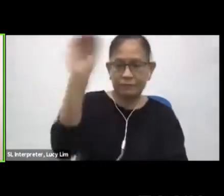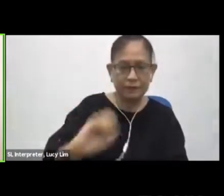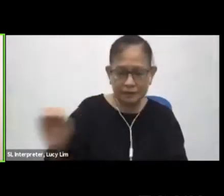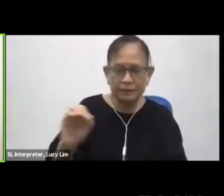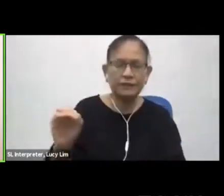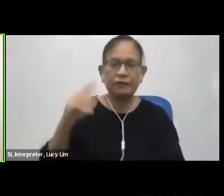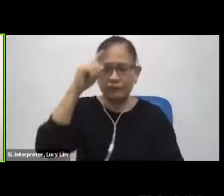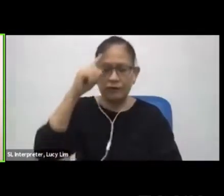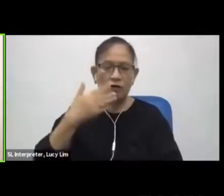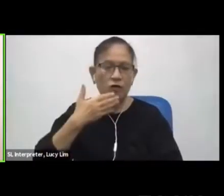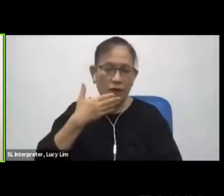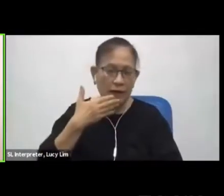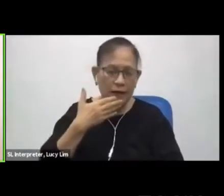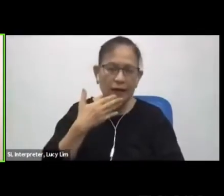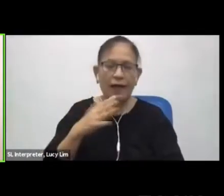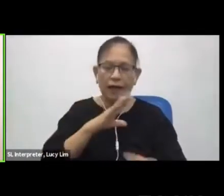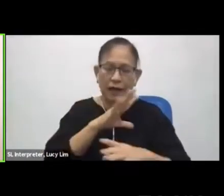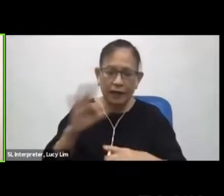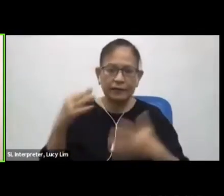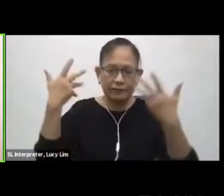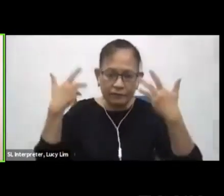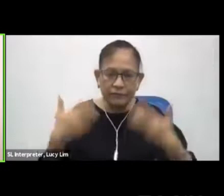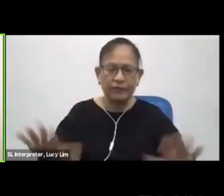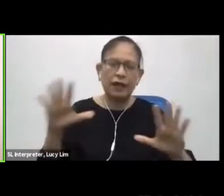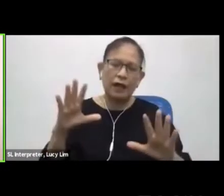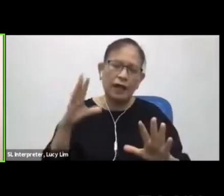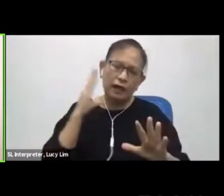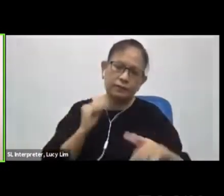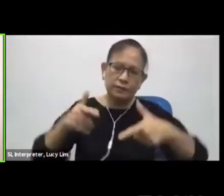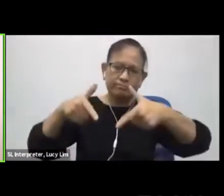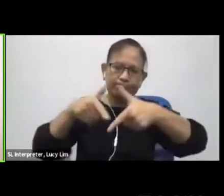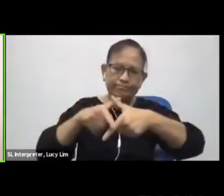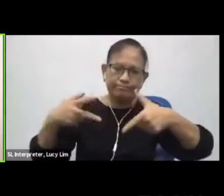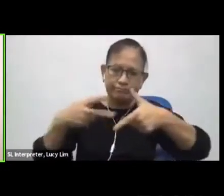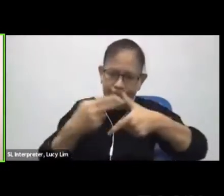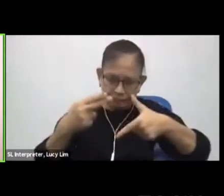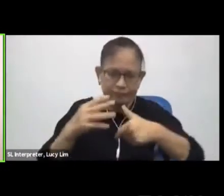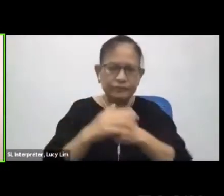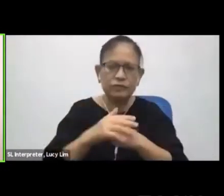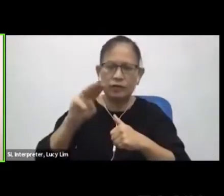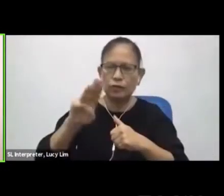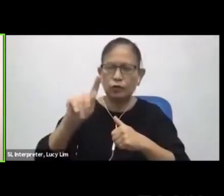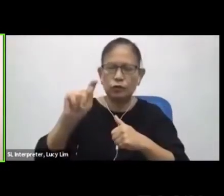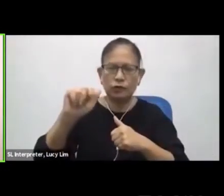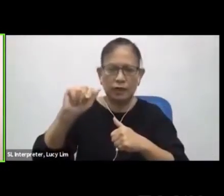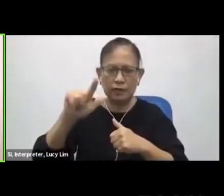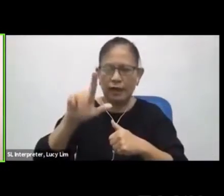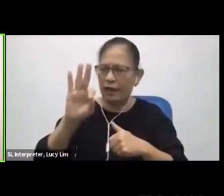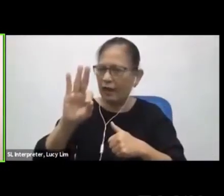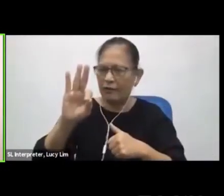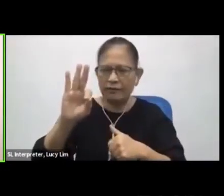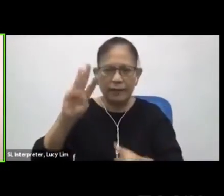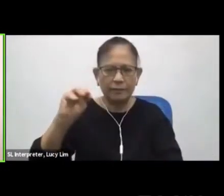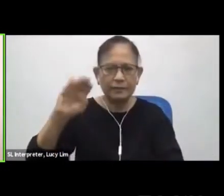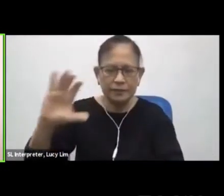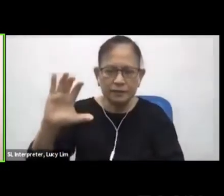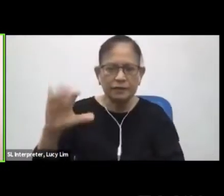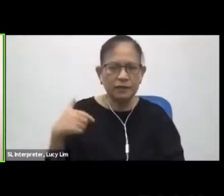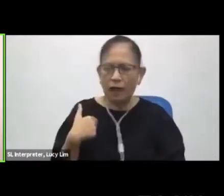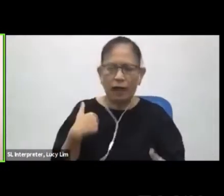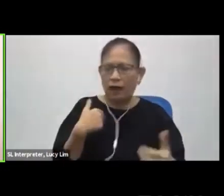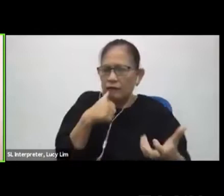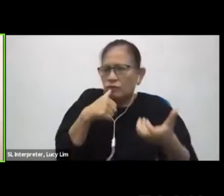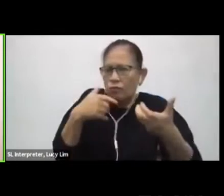undergone female genital mutilation or cutting, or we know as FGMC in Indonesia, I don't want other